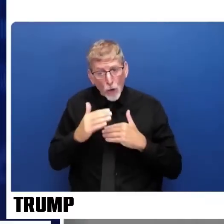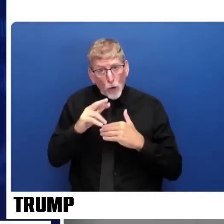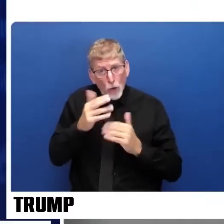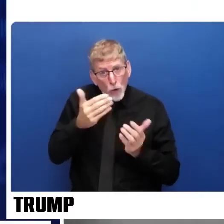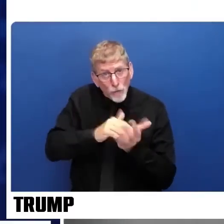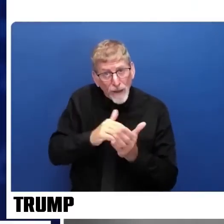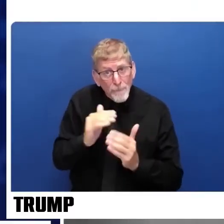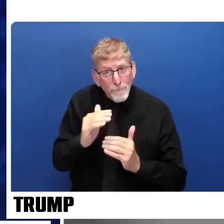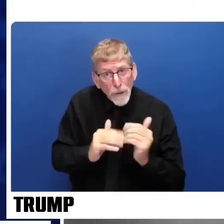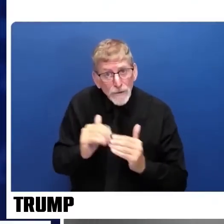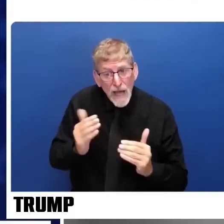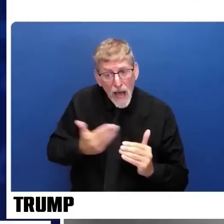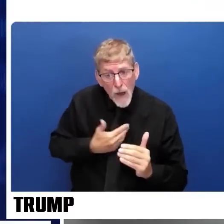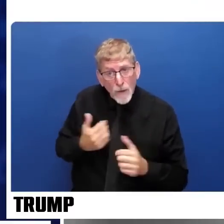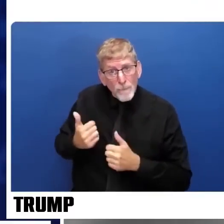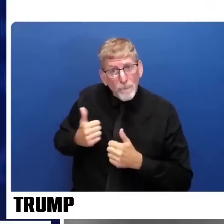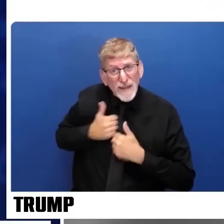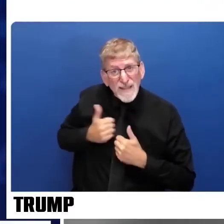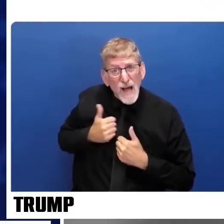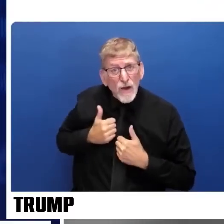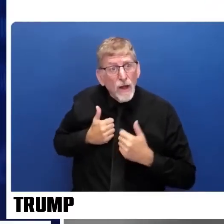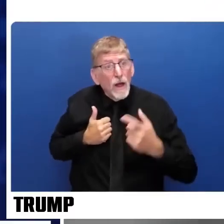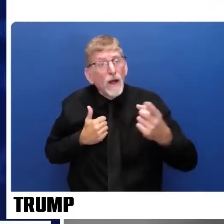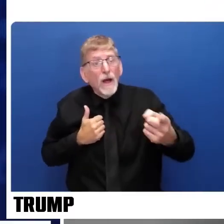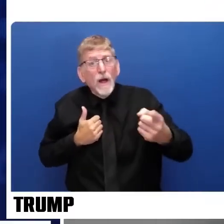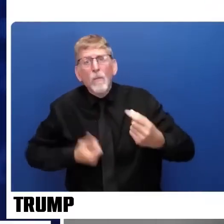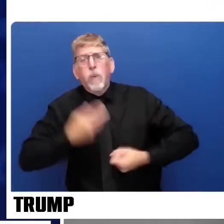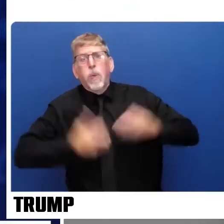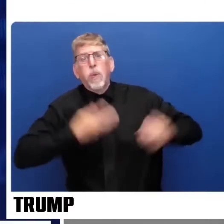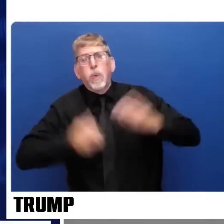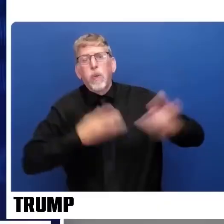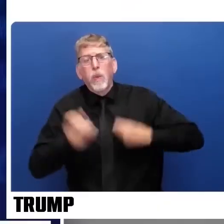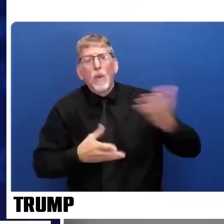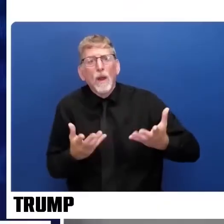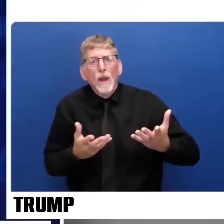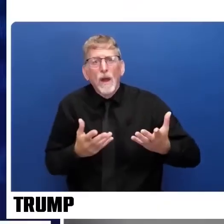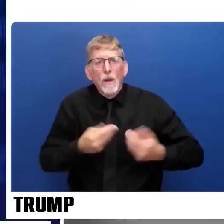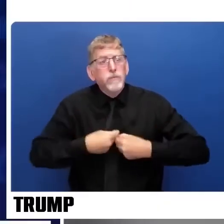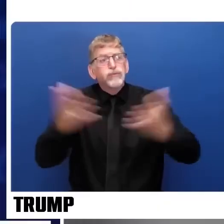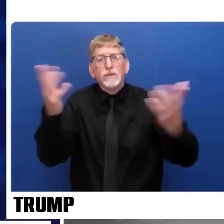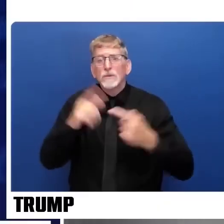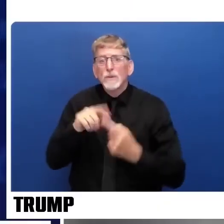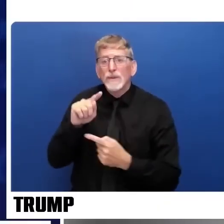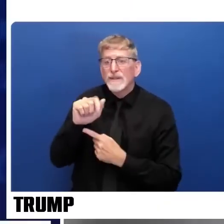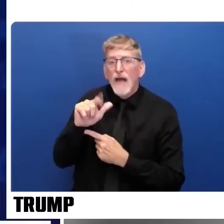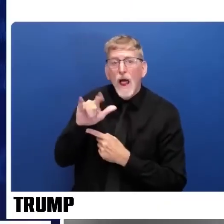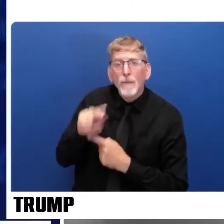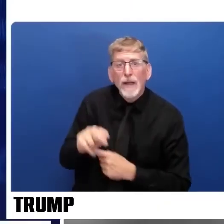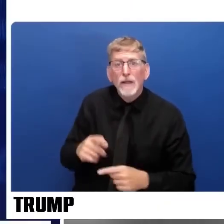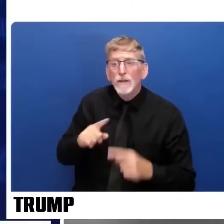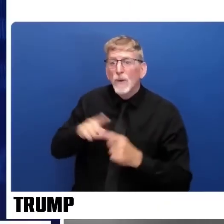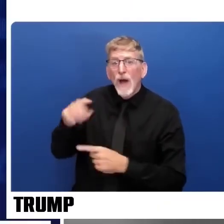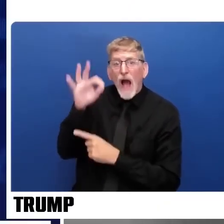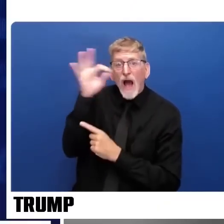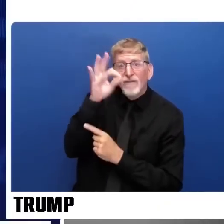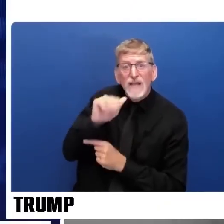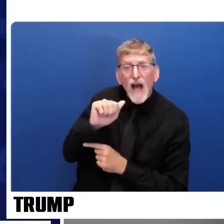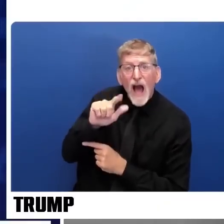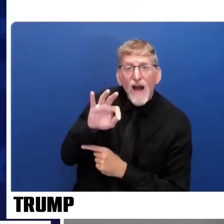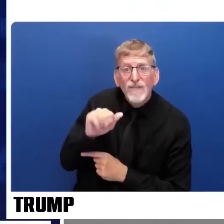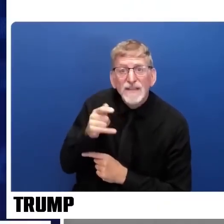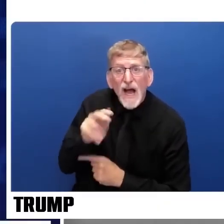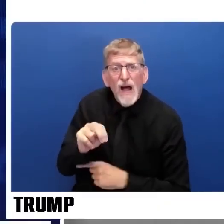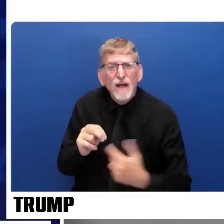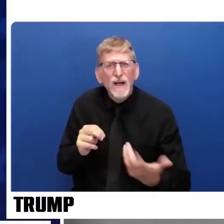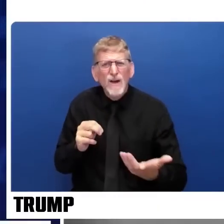lot of it away to the Taliban. She gave it to Afghanistan. What these people have done to our country, and